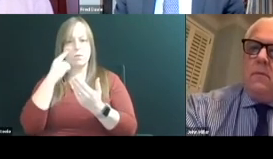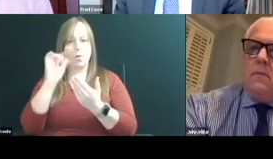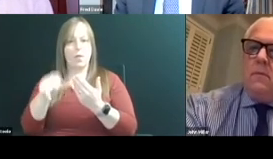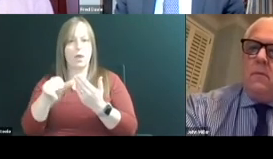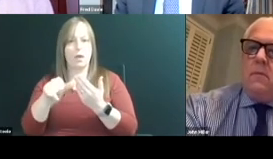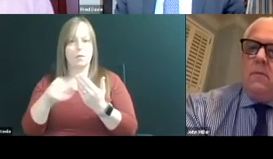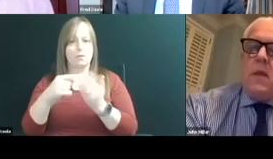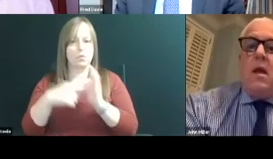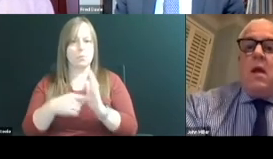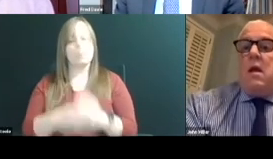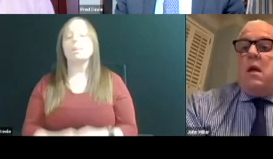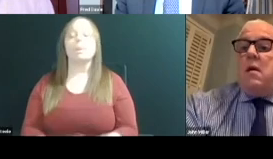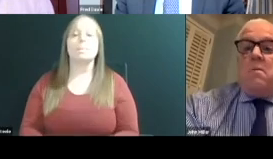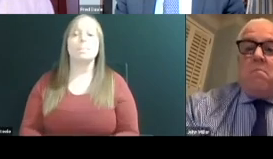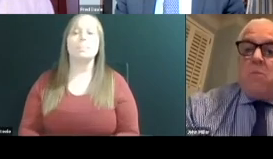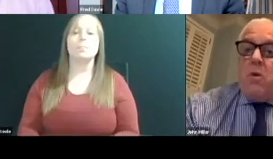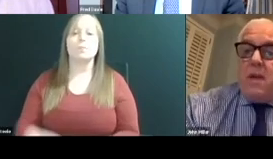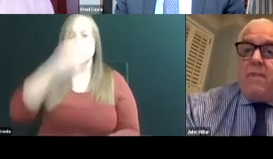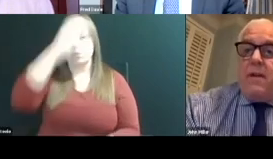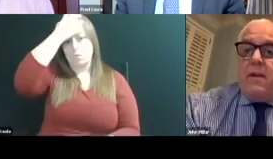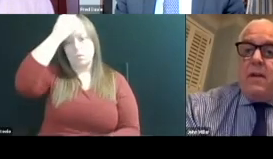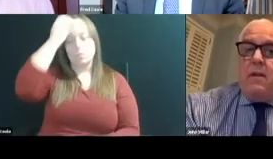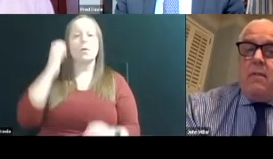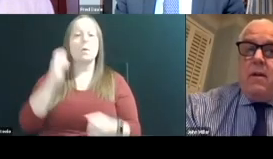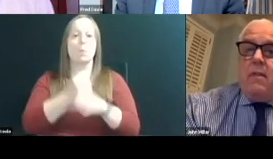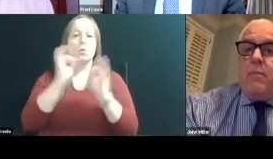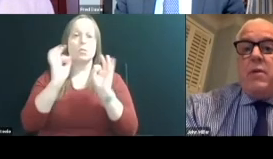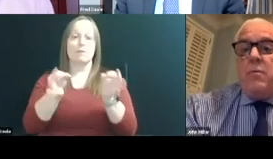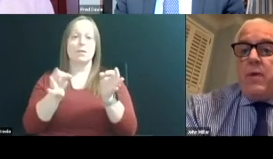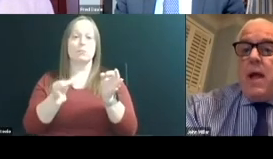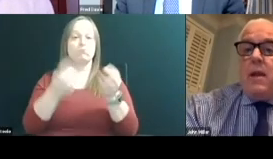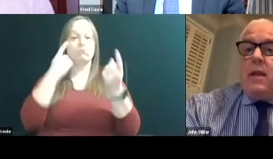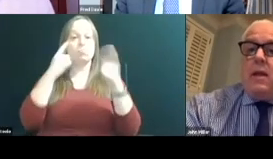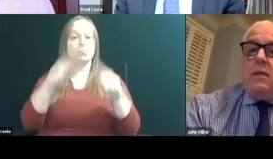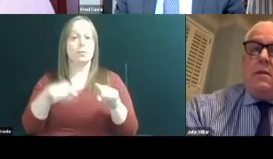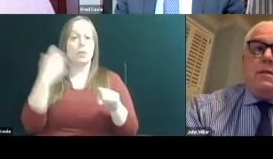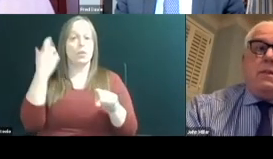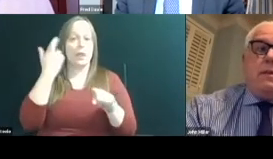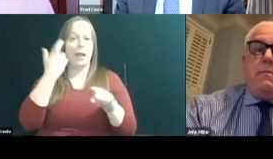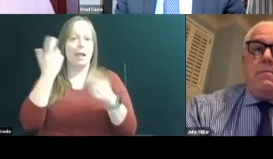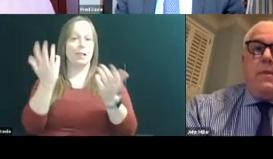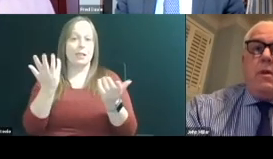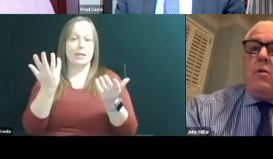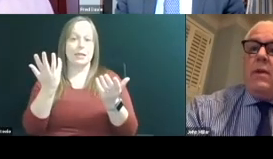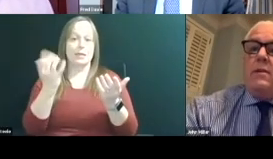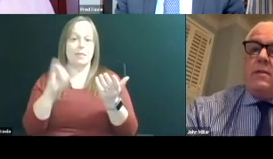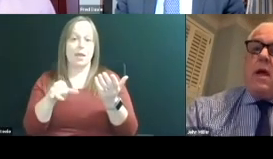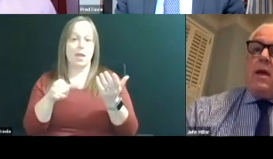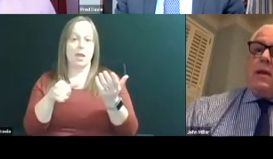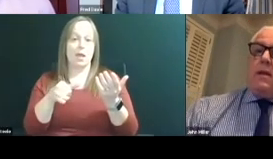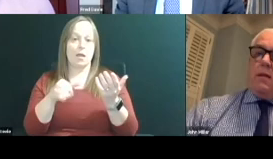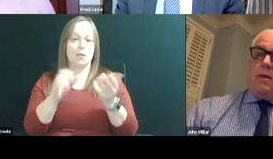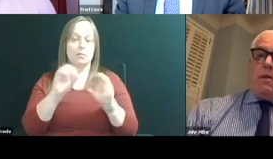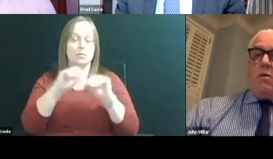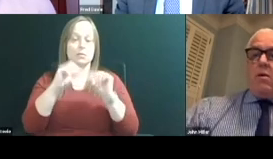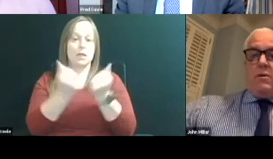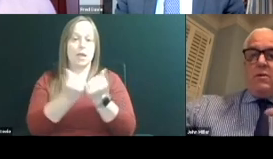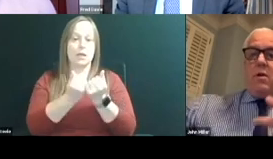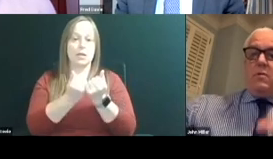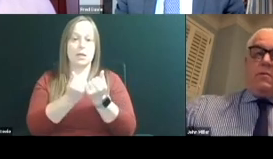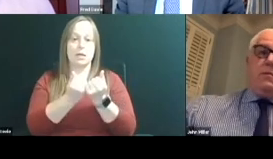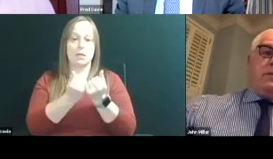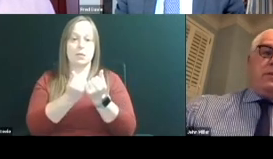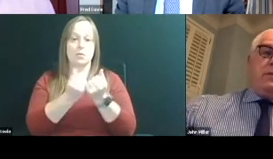for example? Most definitely. But the reality is that, you know, in society, there